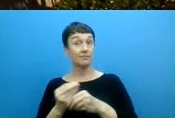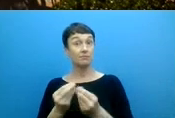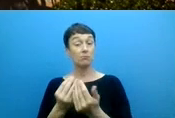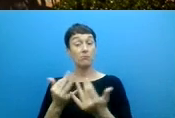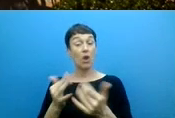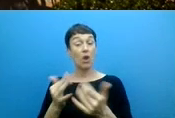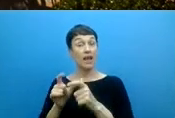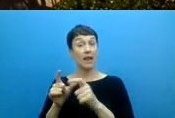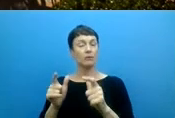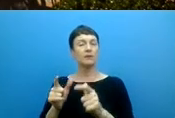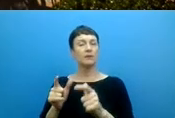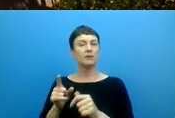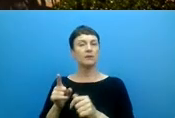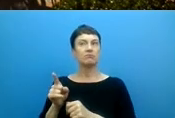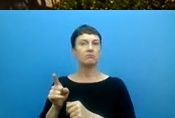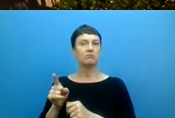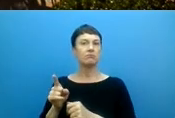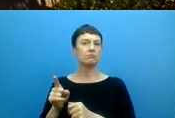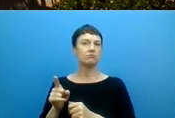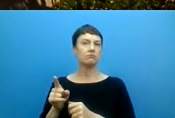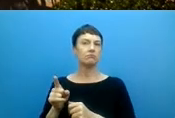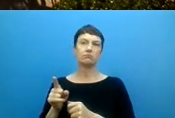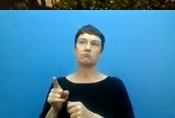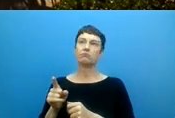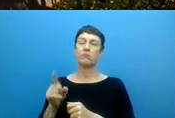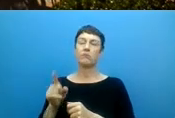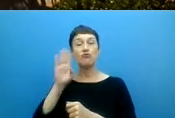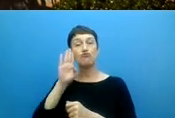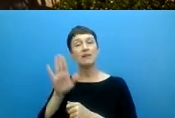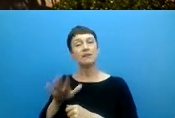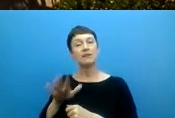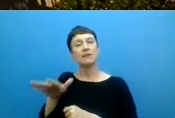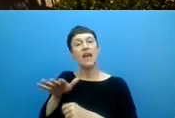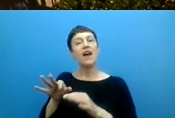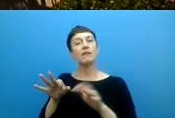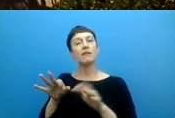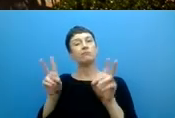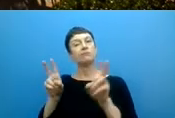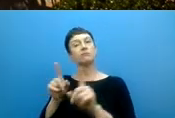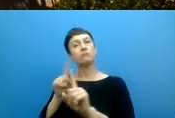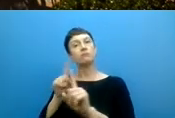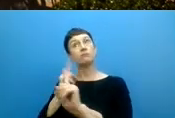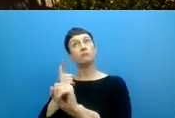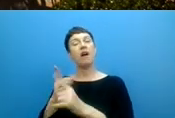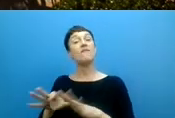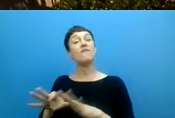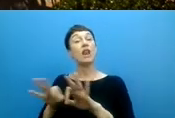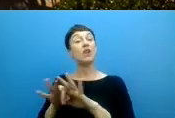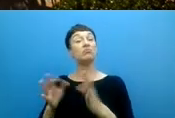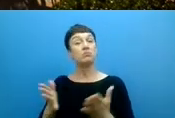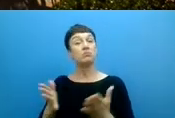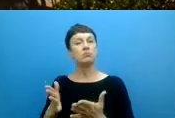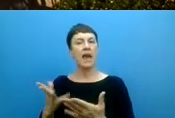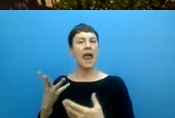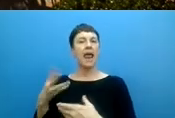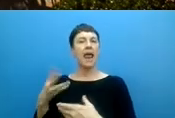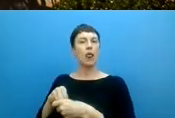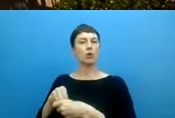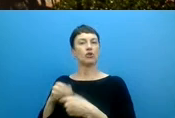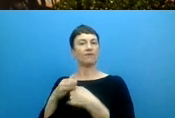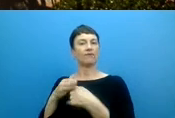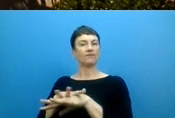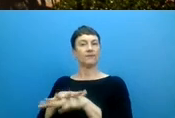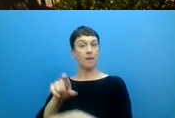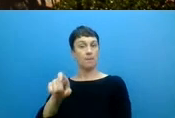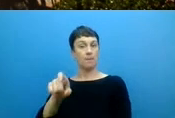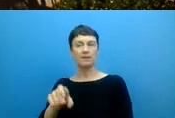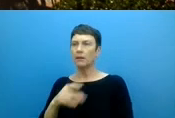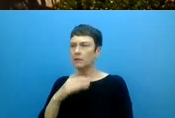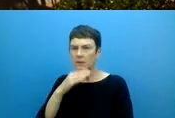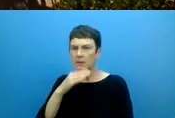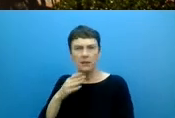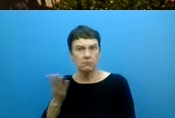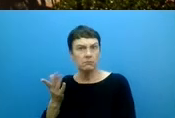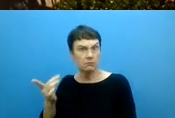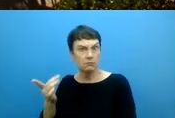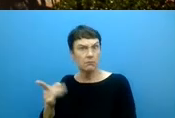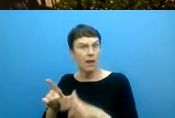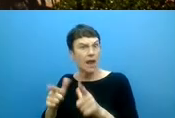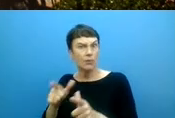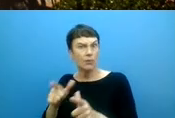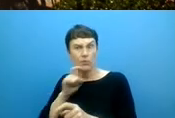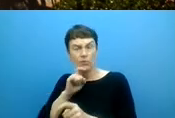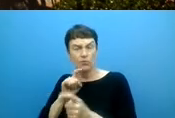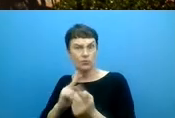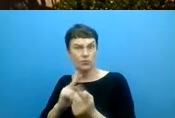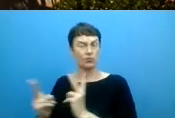a resident's value like inclusivity. So if that is the goal, the residents needs to constantly assess whether the way they've decided